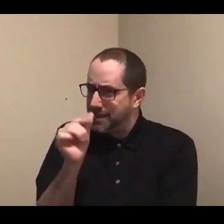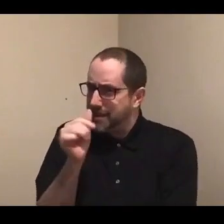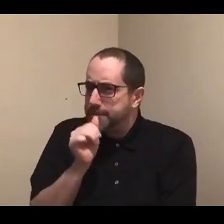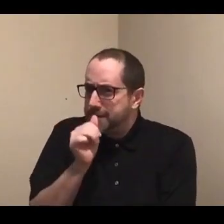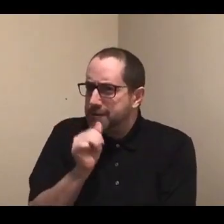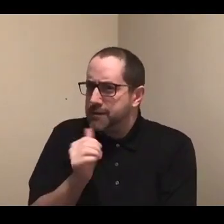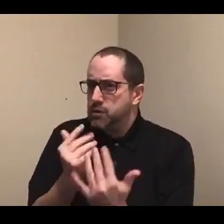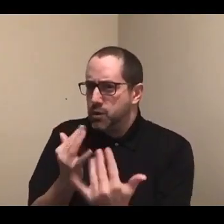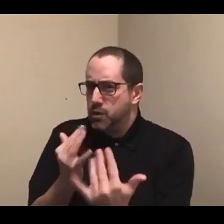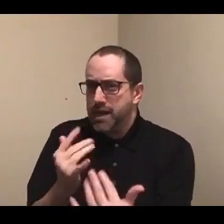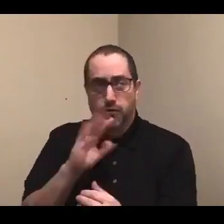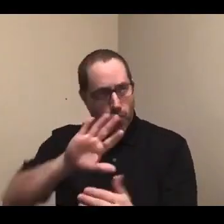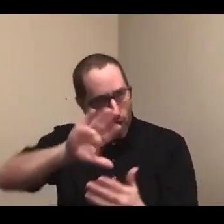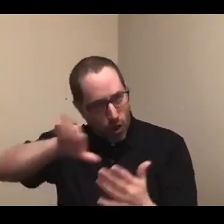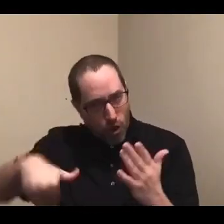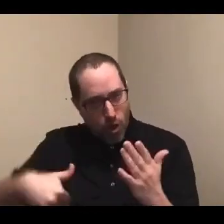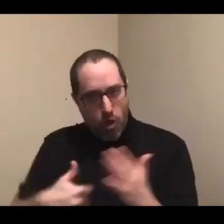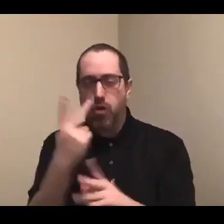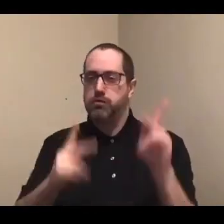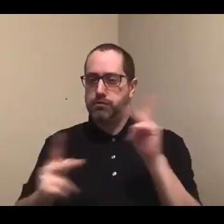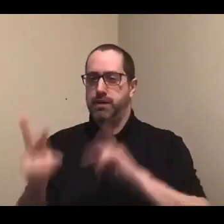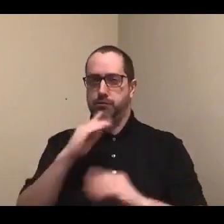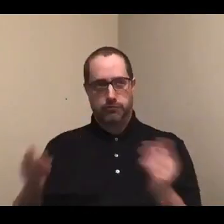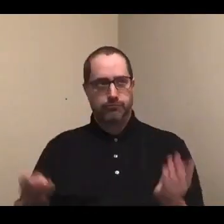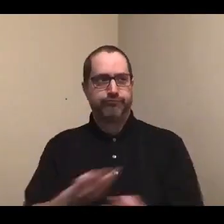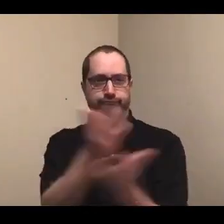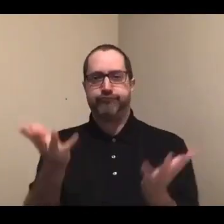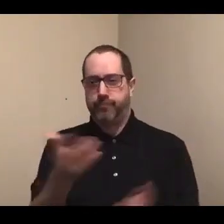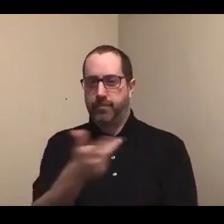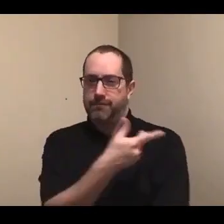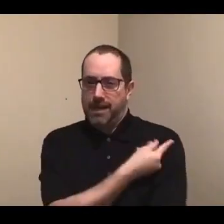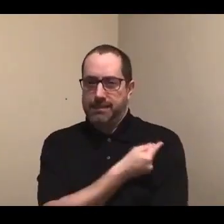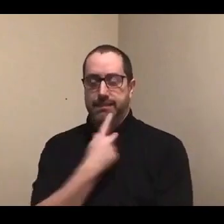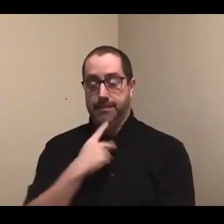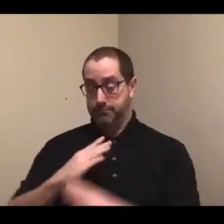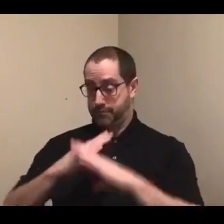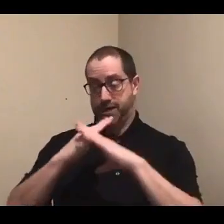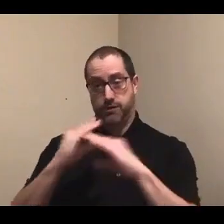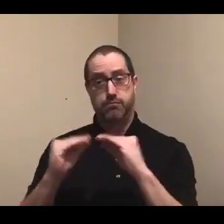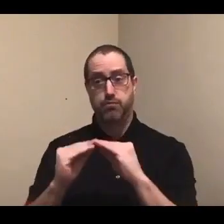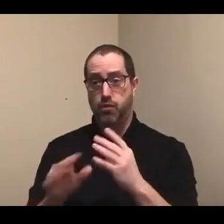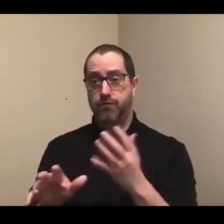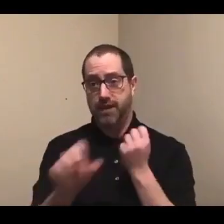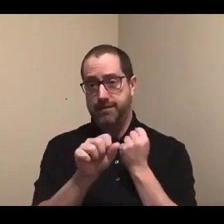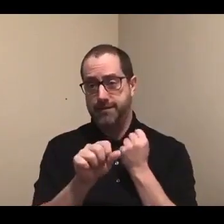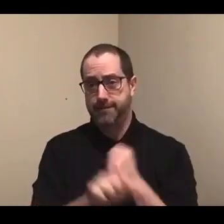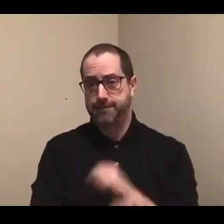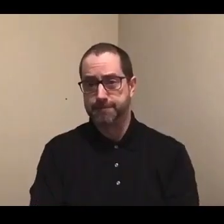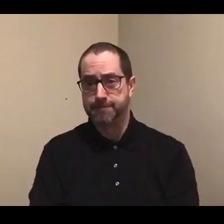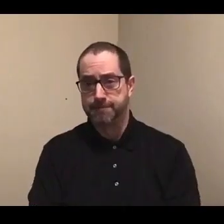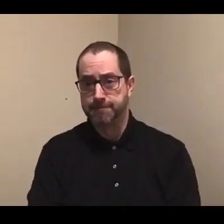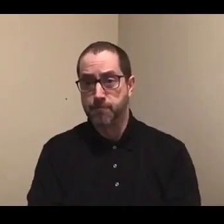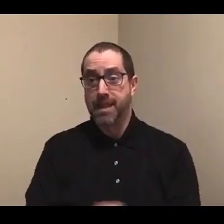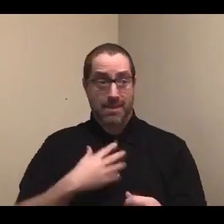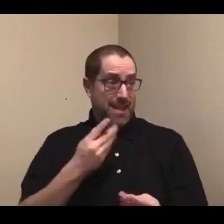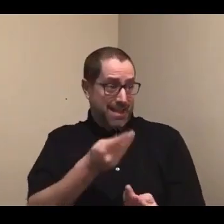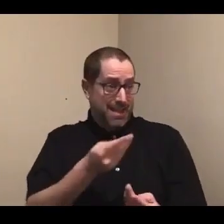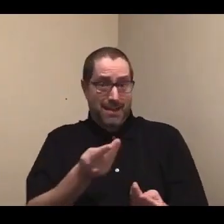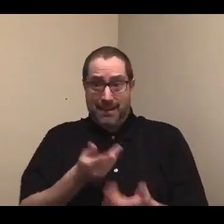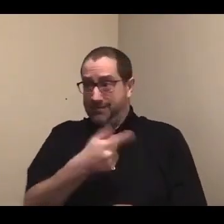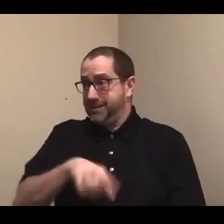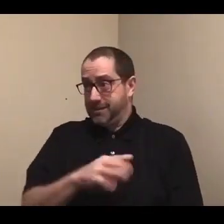our entire population is protected faster. And only that, and that gives us more hope to returning to